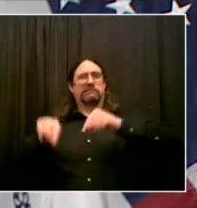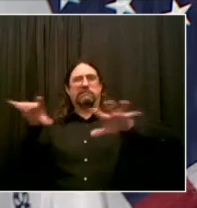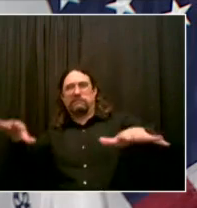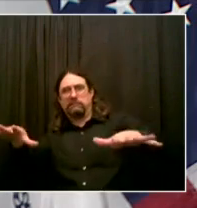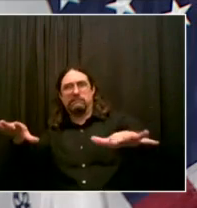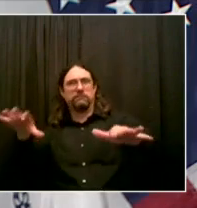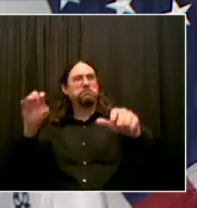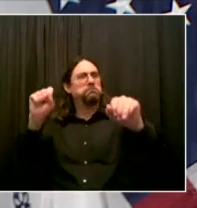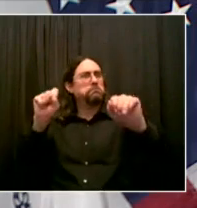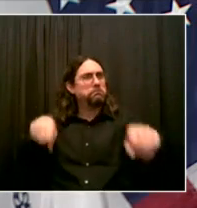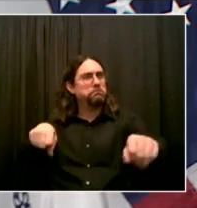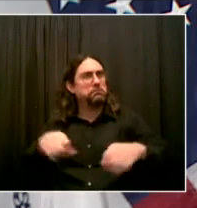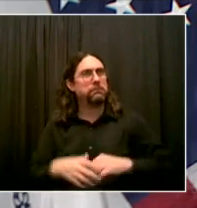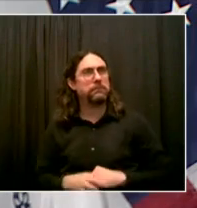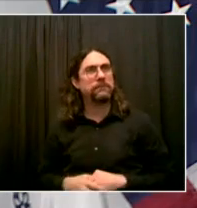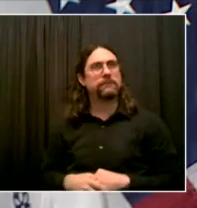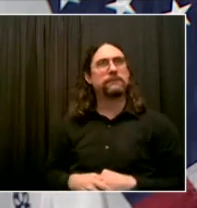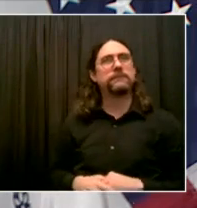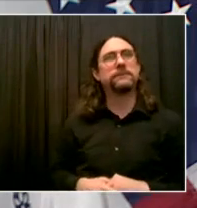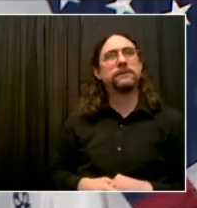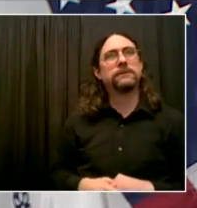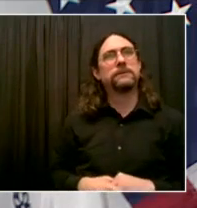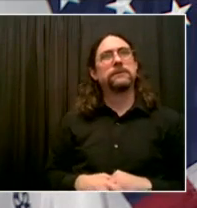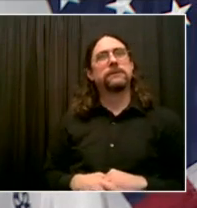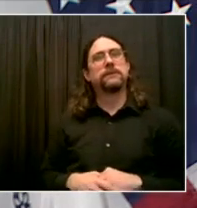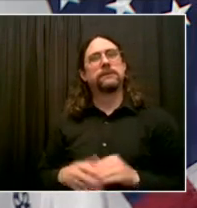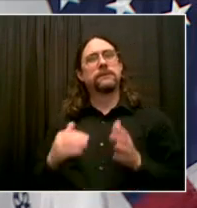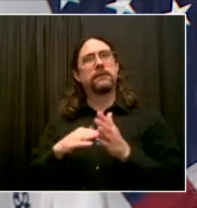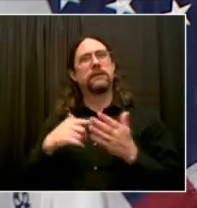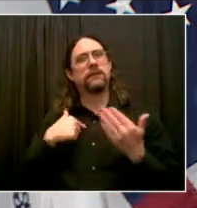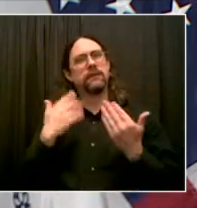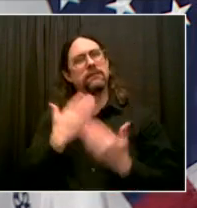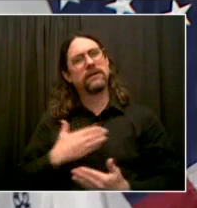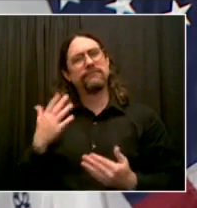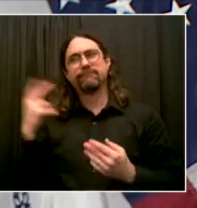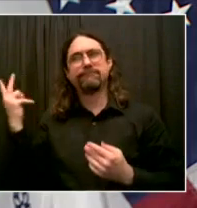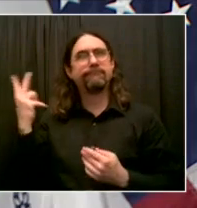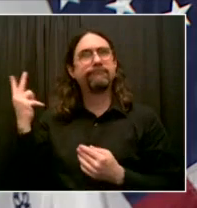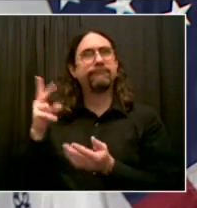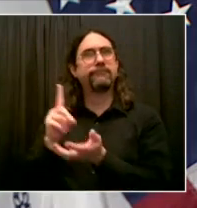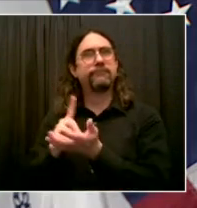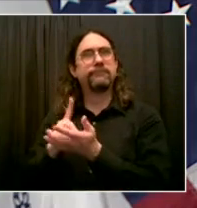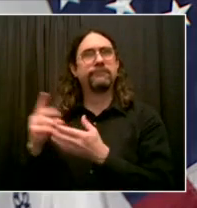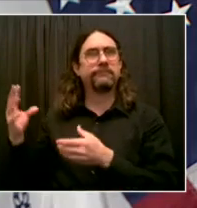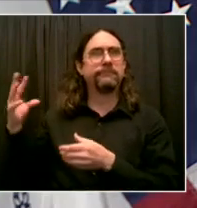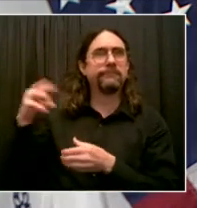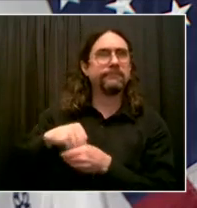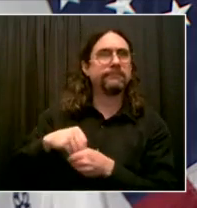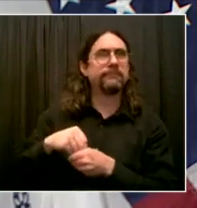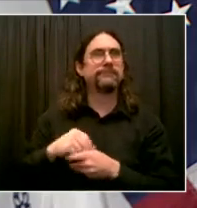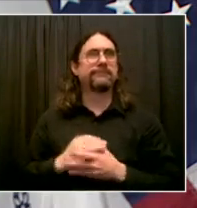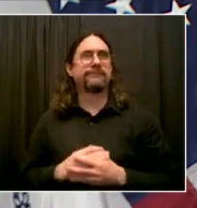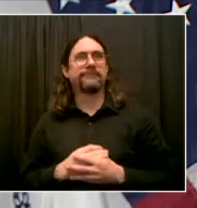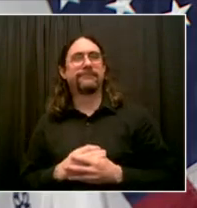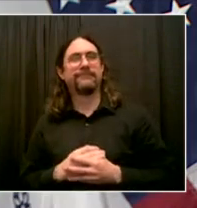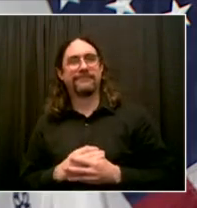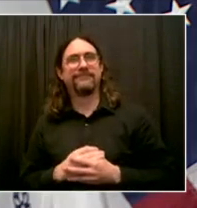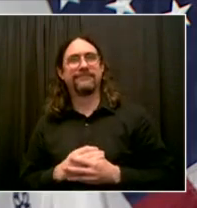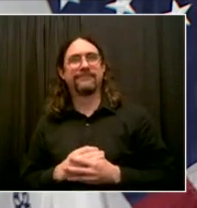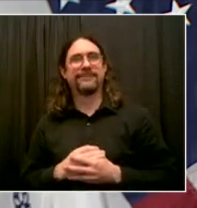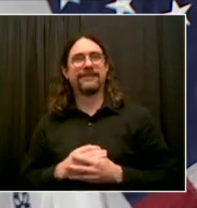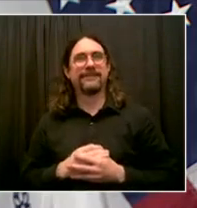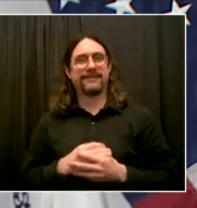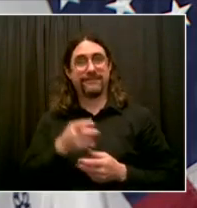reopening, get vaccinated. If you want more freedom, get vaccinated. If you want life to go more back to normal, get vaccinated. It's really